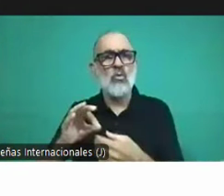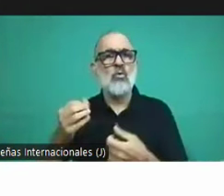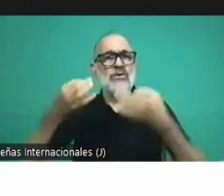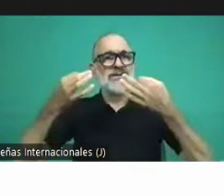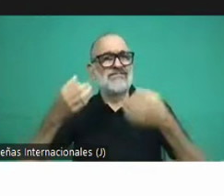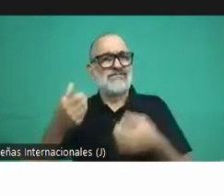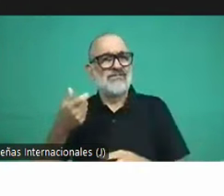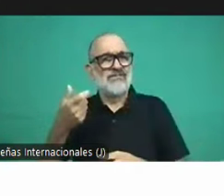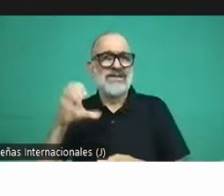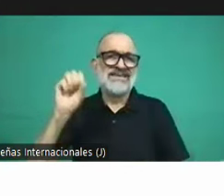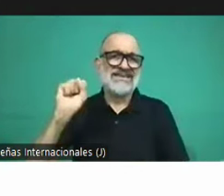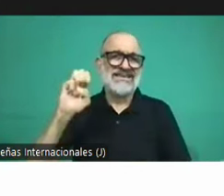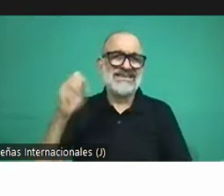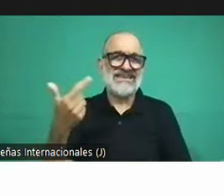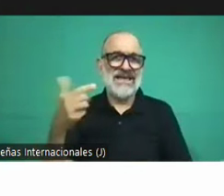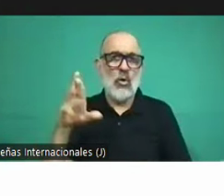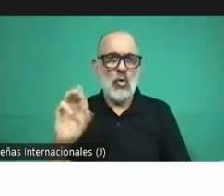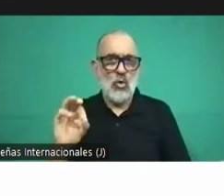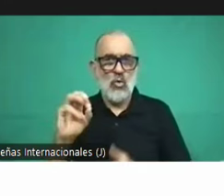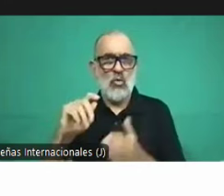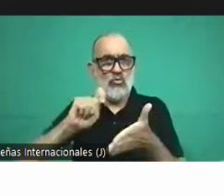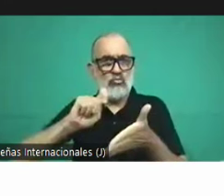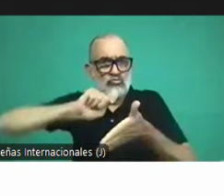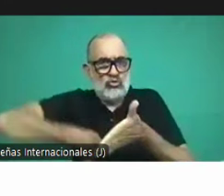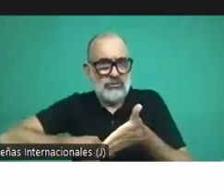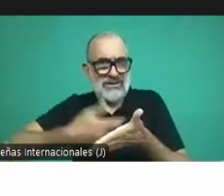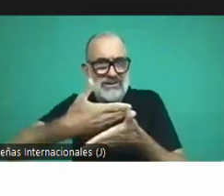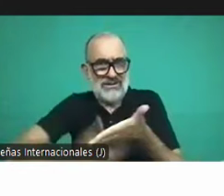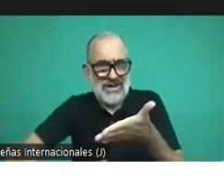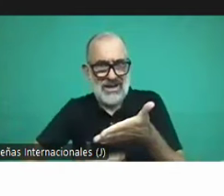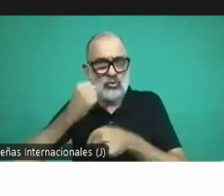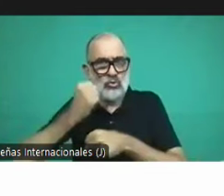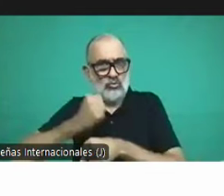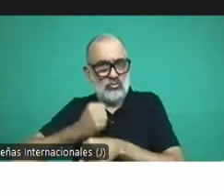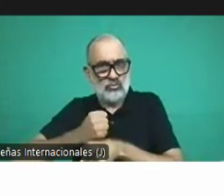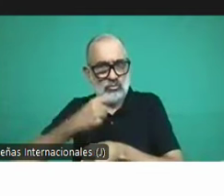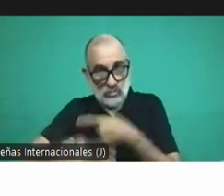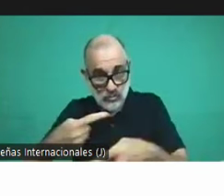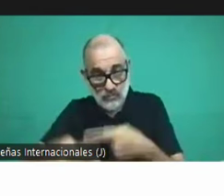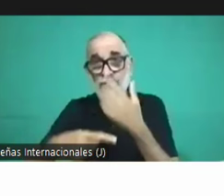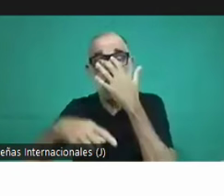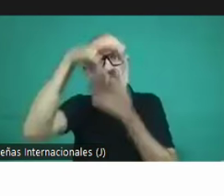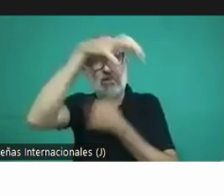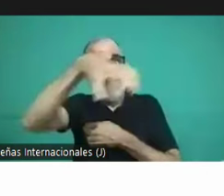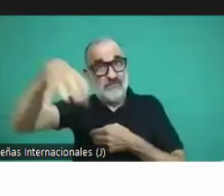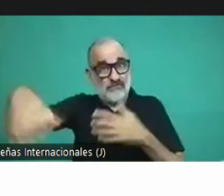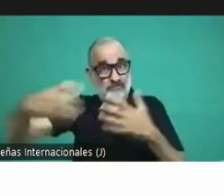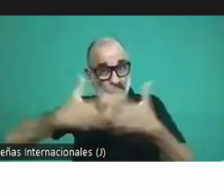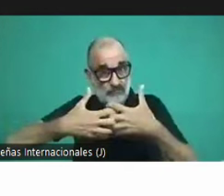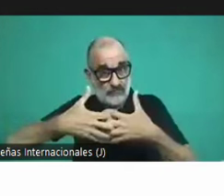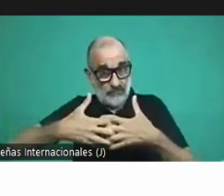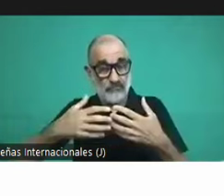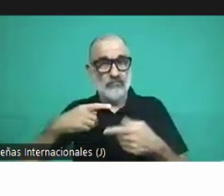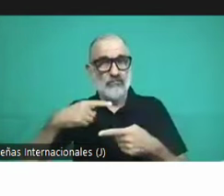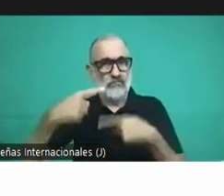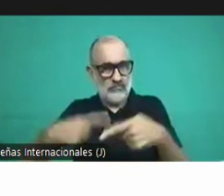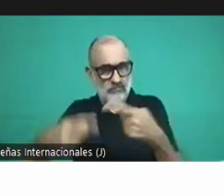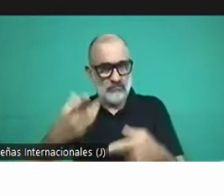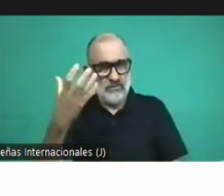y son reference to this administrados contract, por la and they are Fundación. administrated by all of them. Hoy hay más de Today, we see that we 2.6 have over